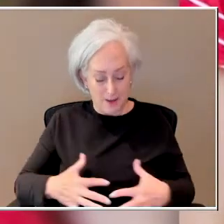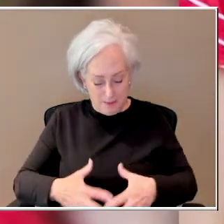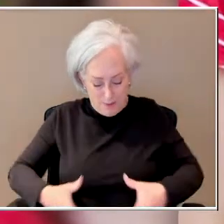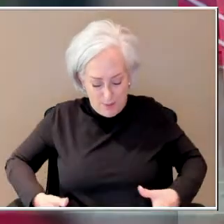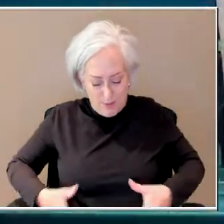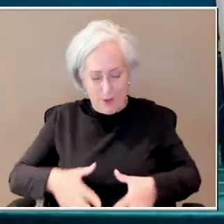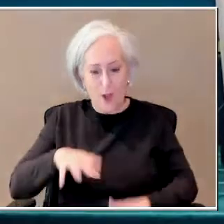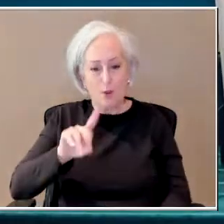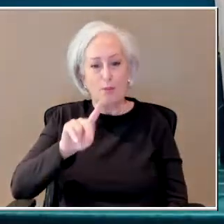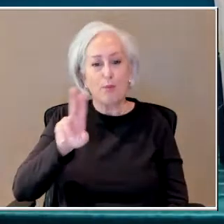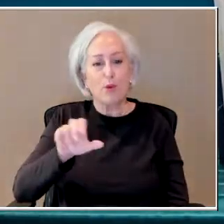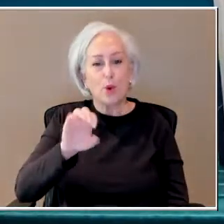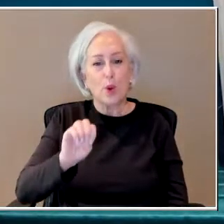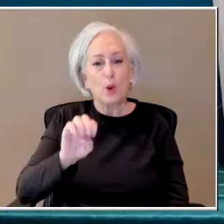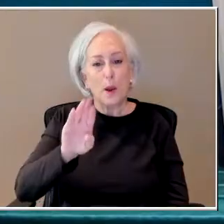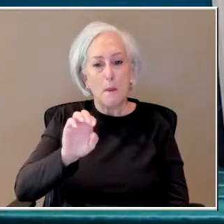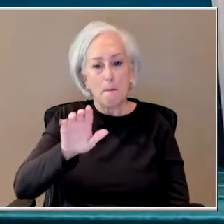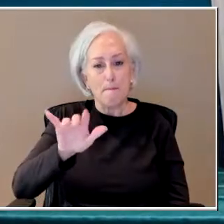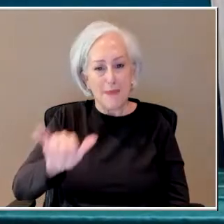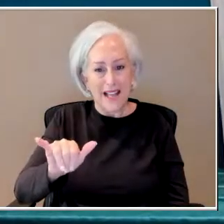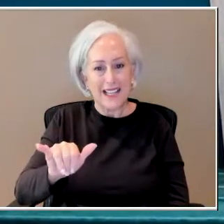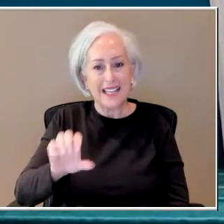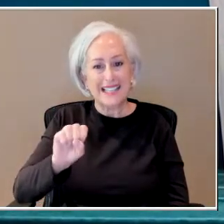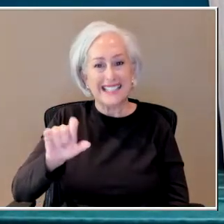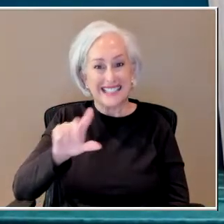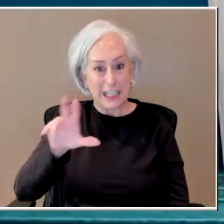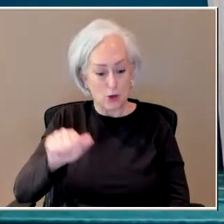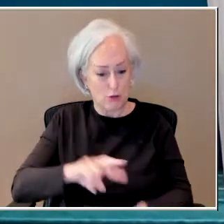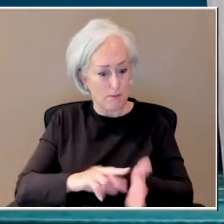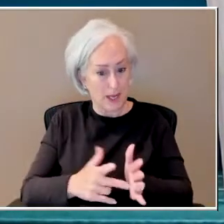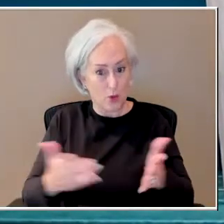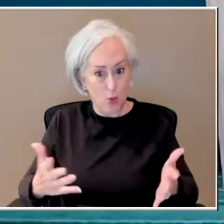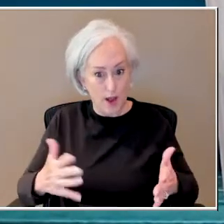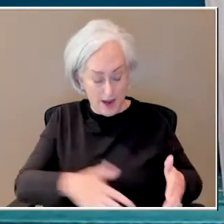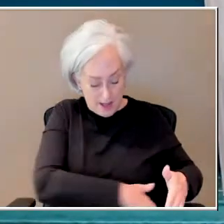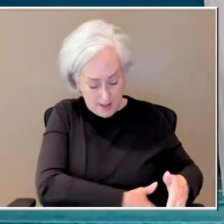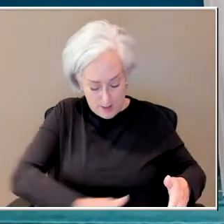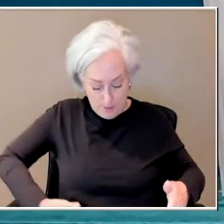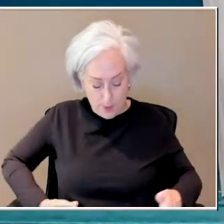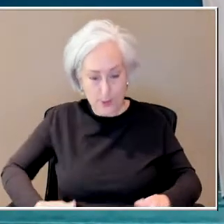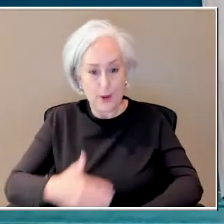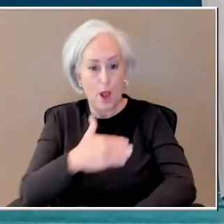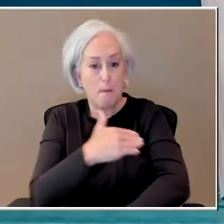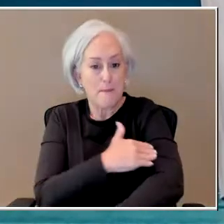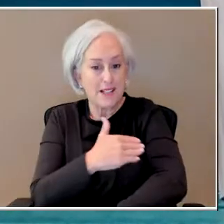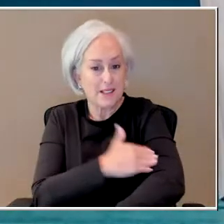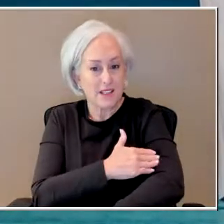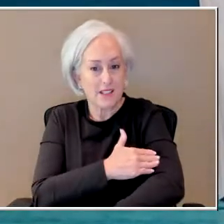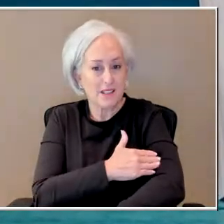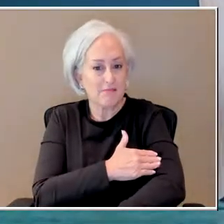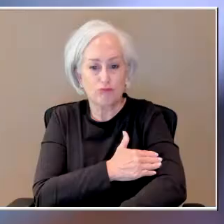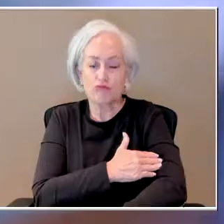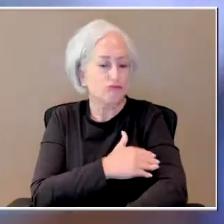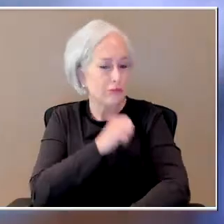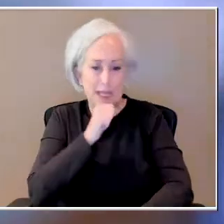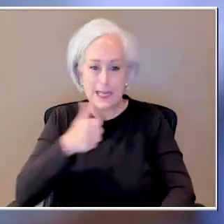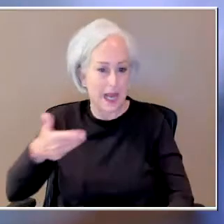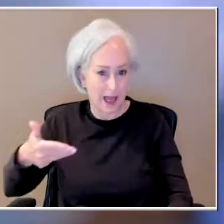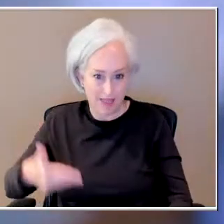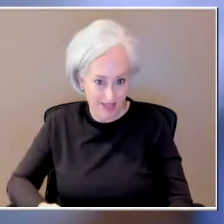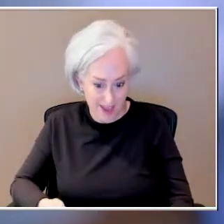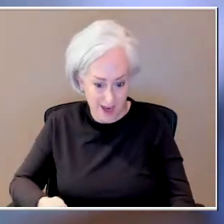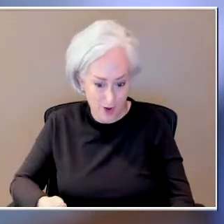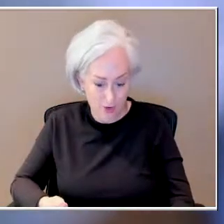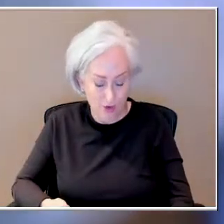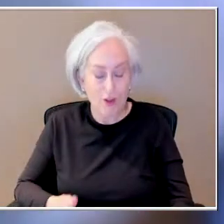means he was born without a full wall of stomach muscles. The syndrome comes with a host of other problems. Brennan was also born with stage 4